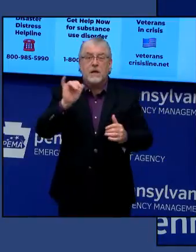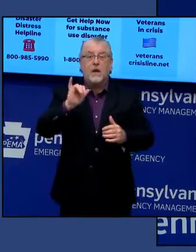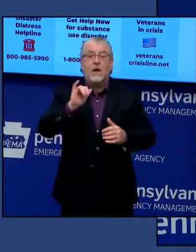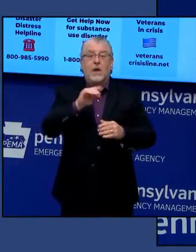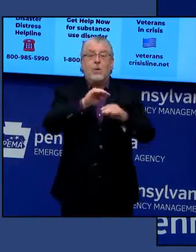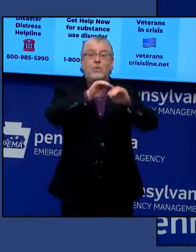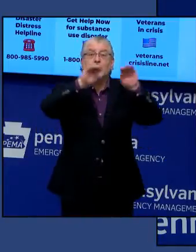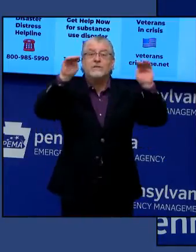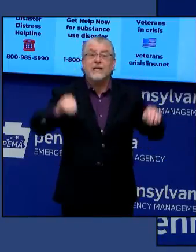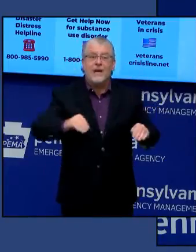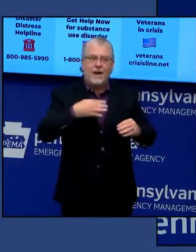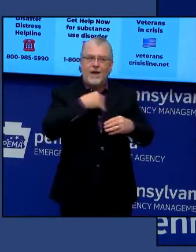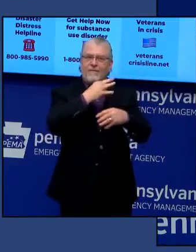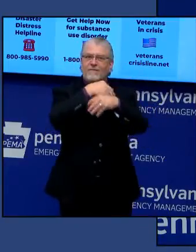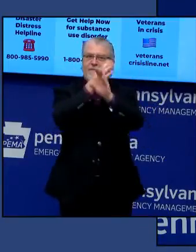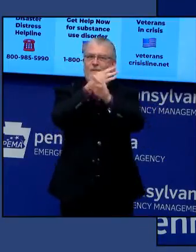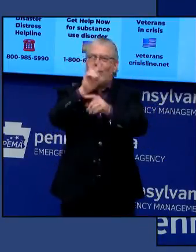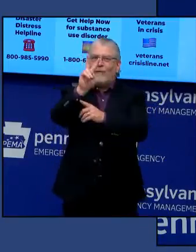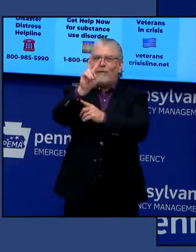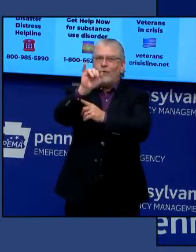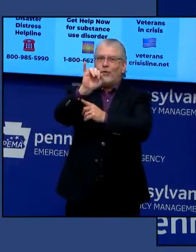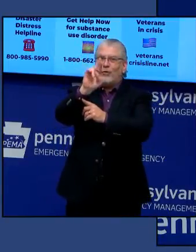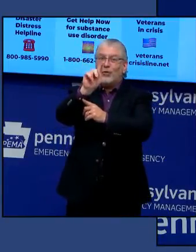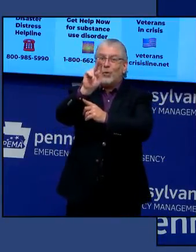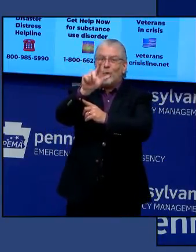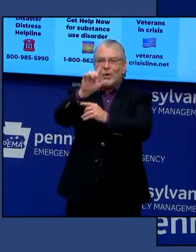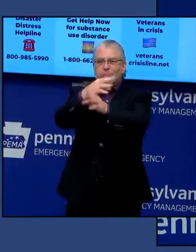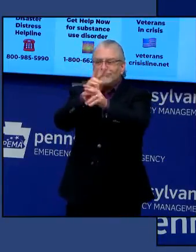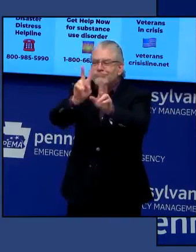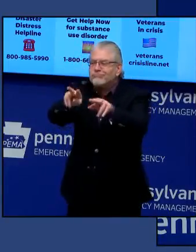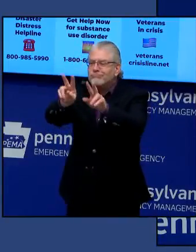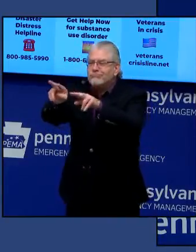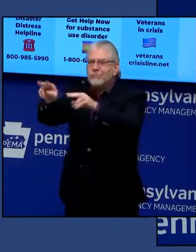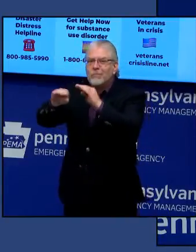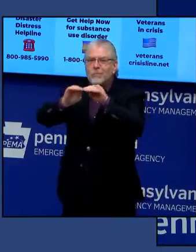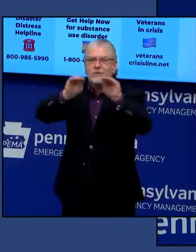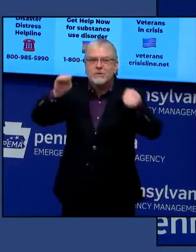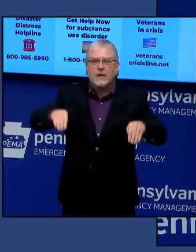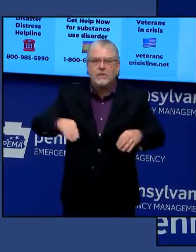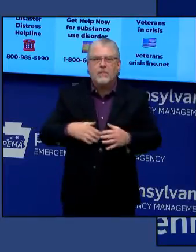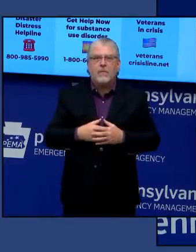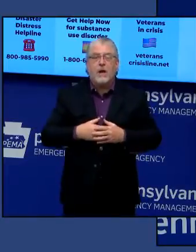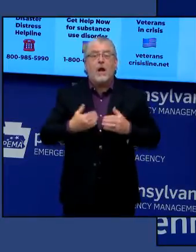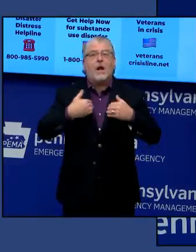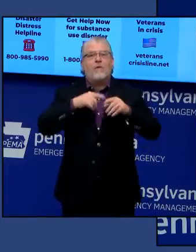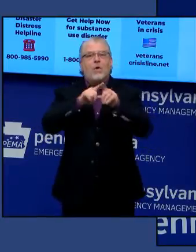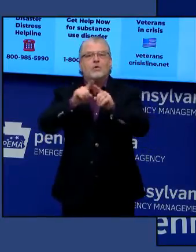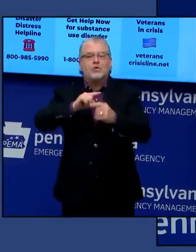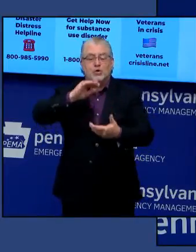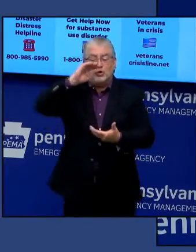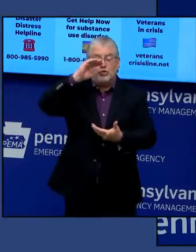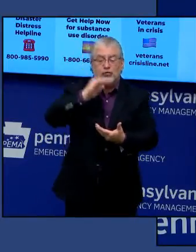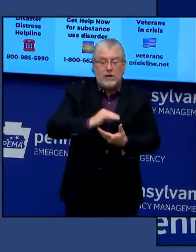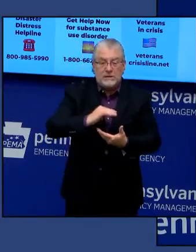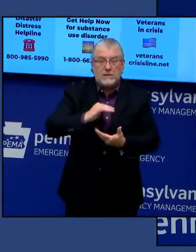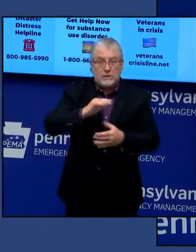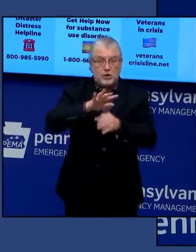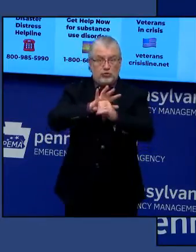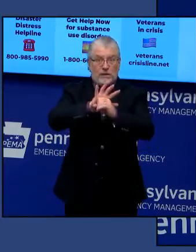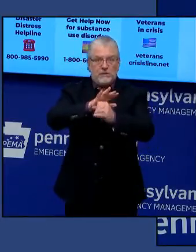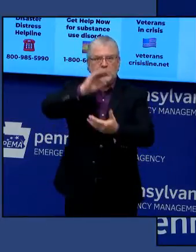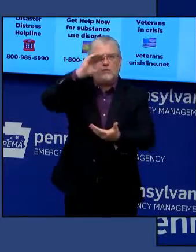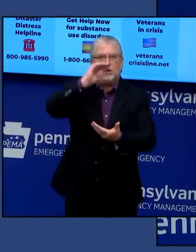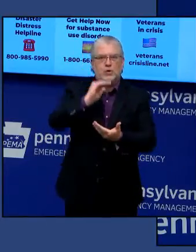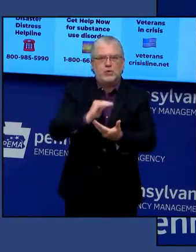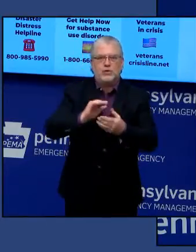reduction classes. Stay home by connecting to family, friends, and community through